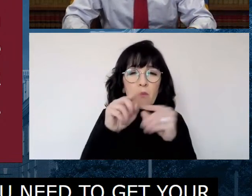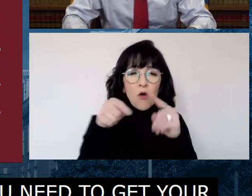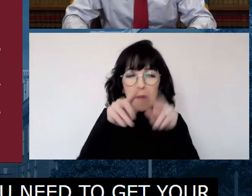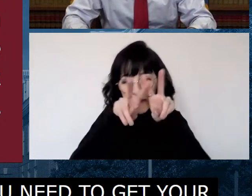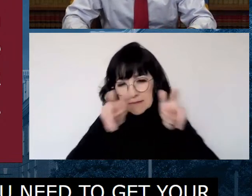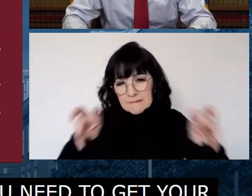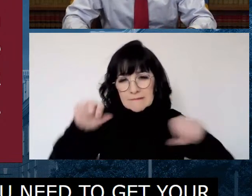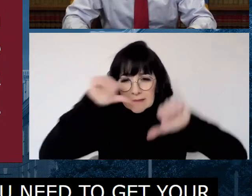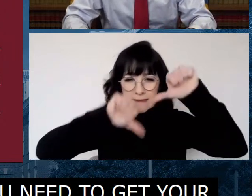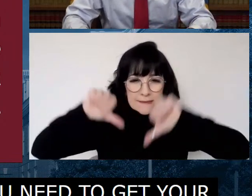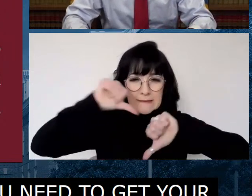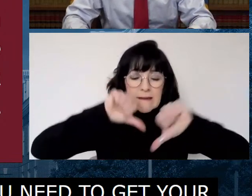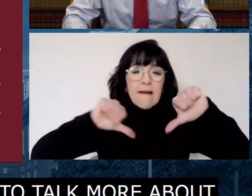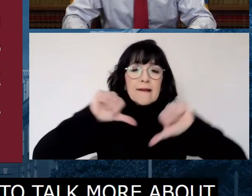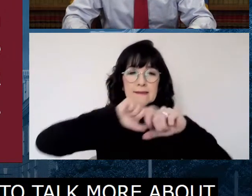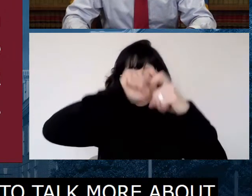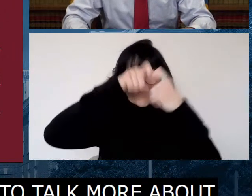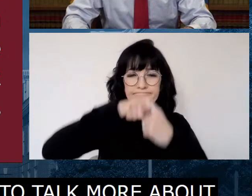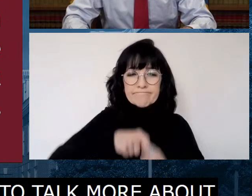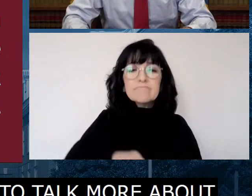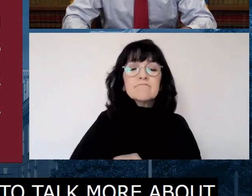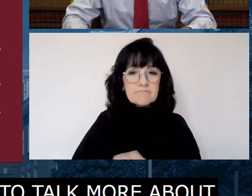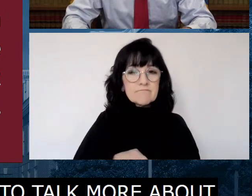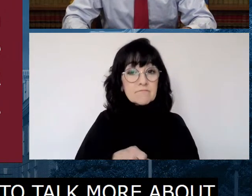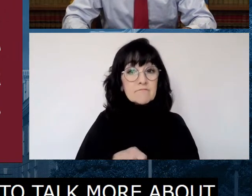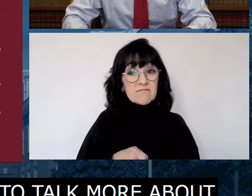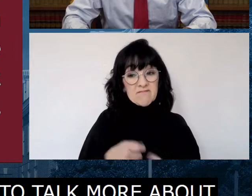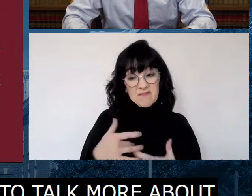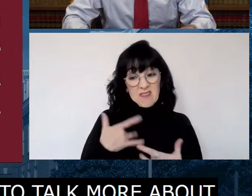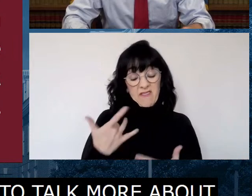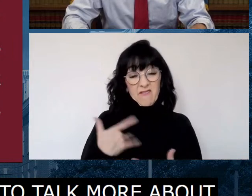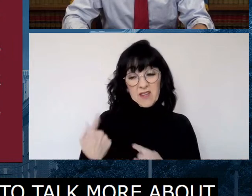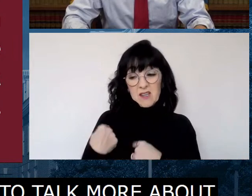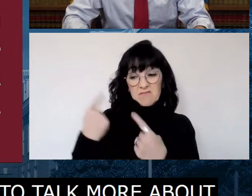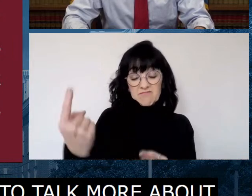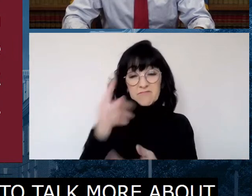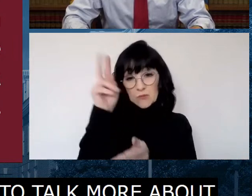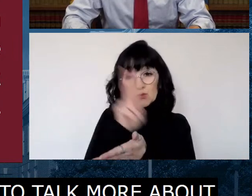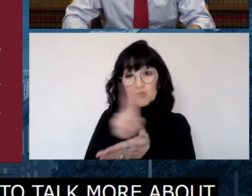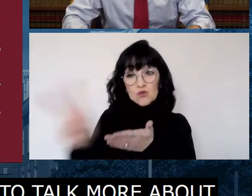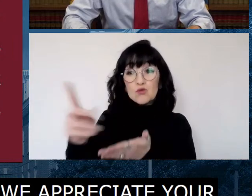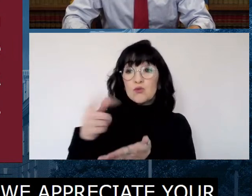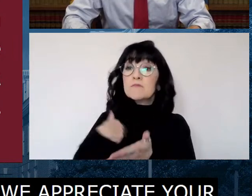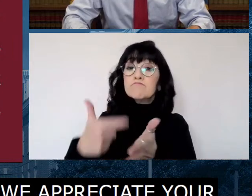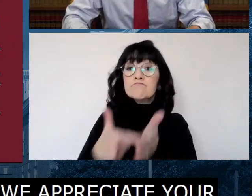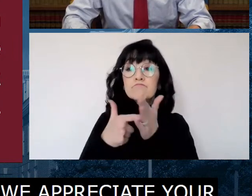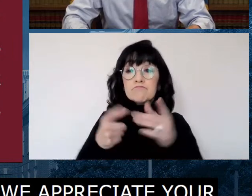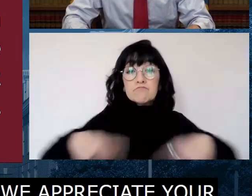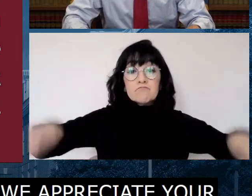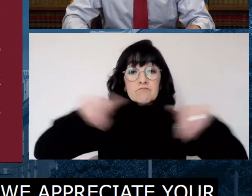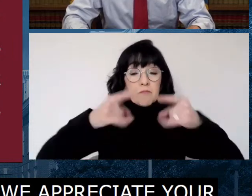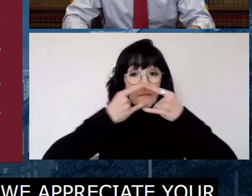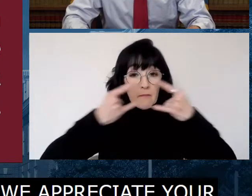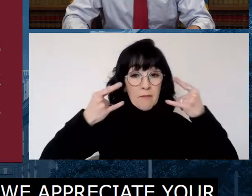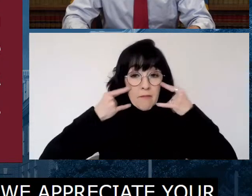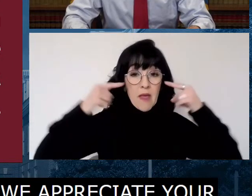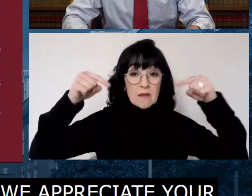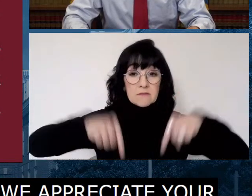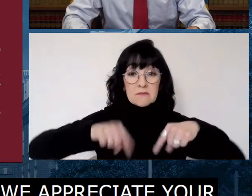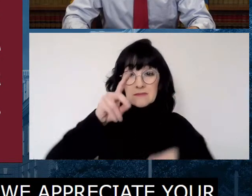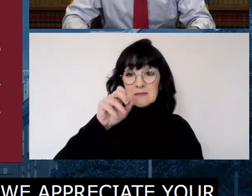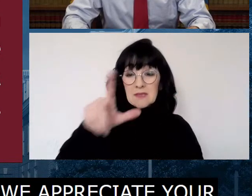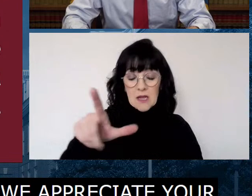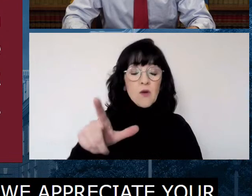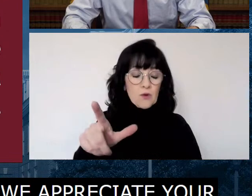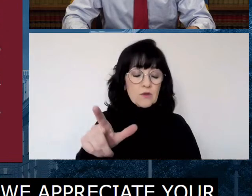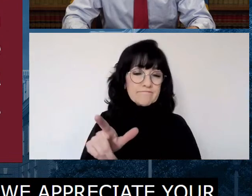mask mandate. It's really made a difference over the last couple of weeks, and we're getting better in every indicator